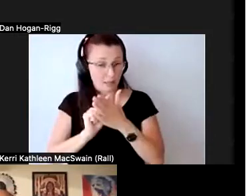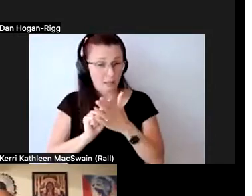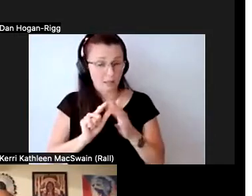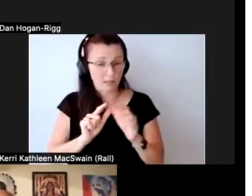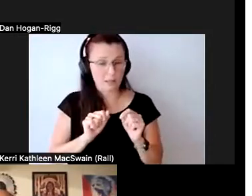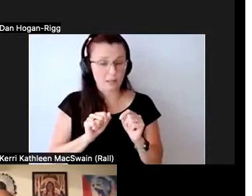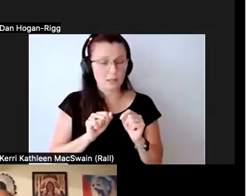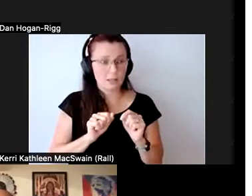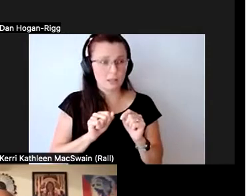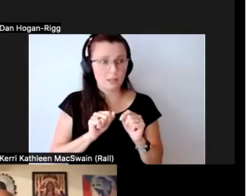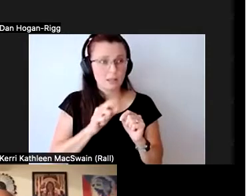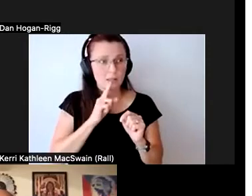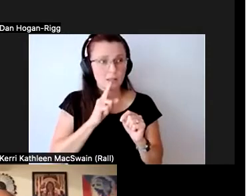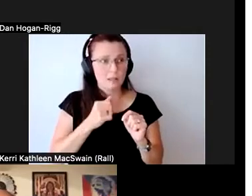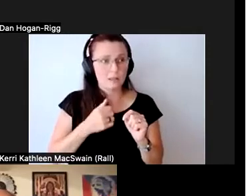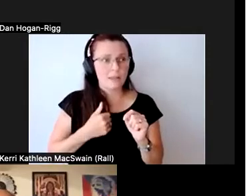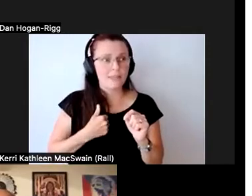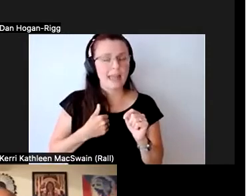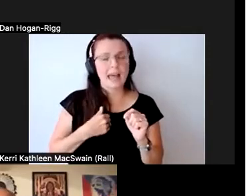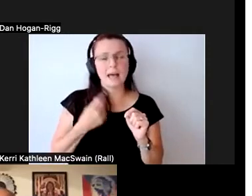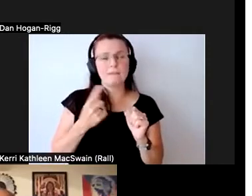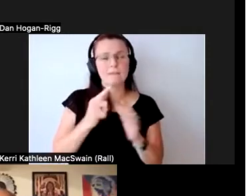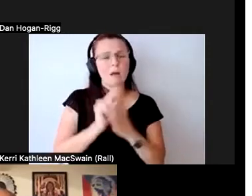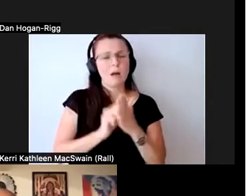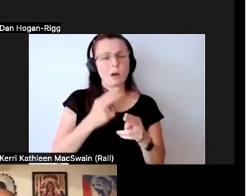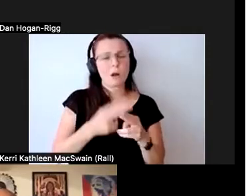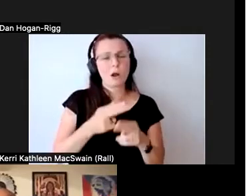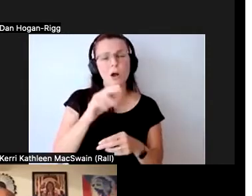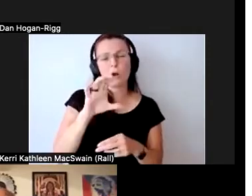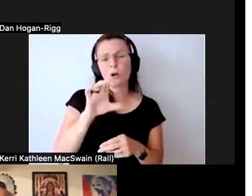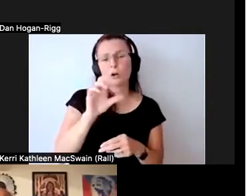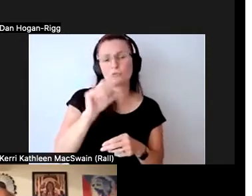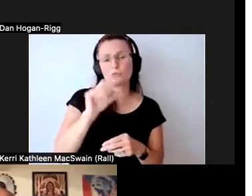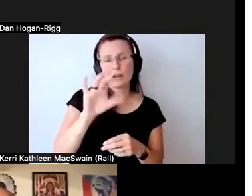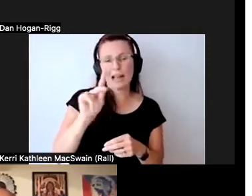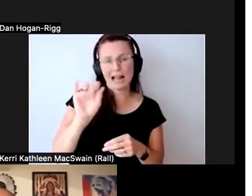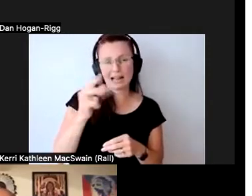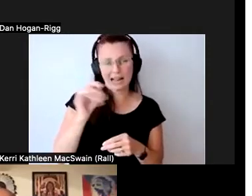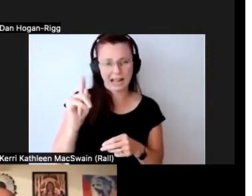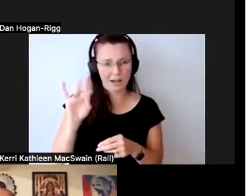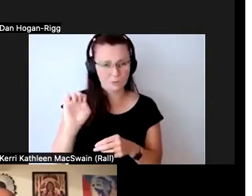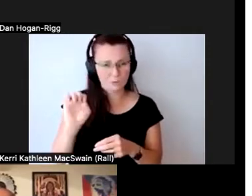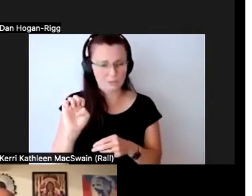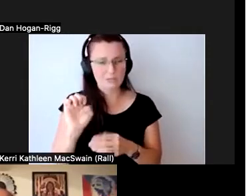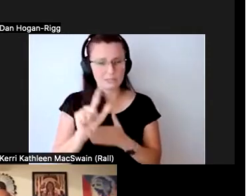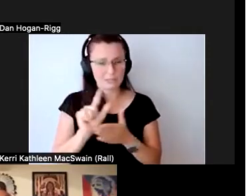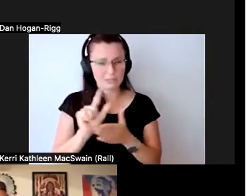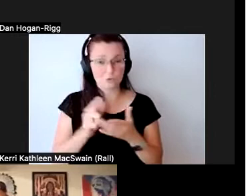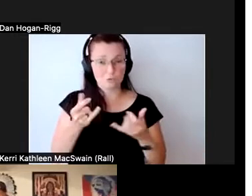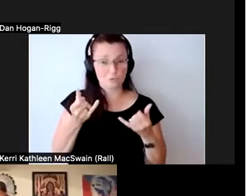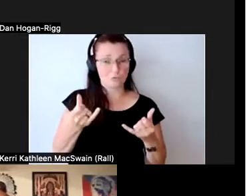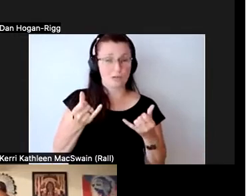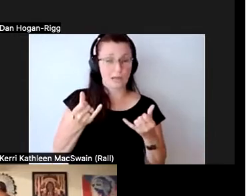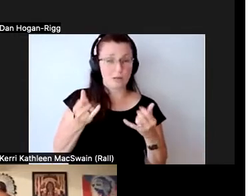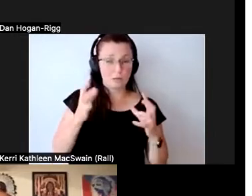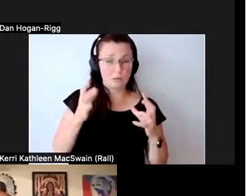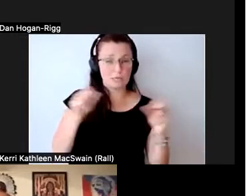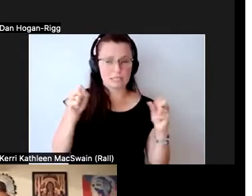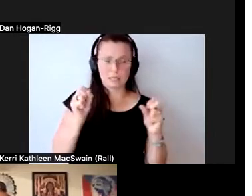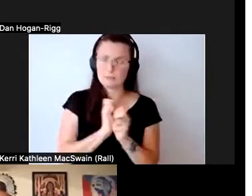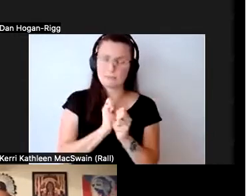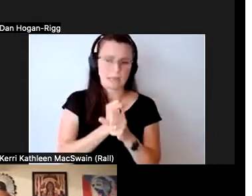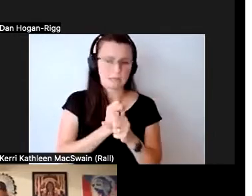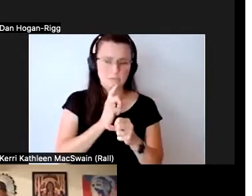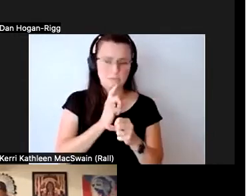is a statute called the Crack House Statute, something the current president is proud of creating years ago. What we know is once you